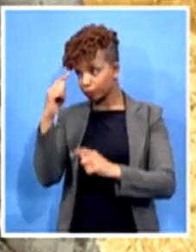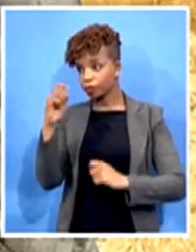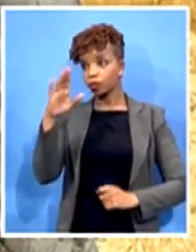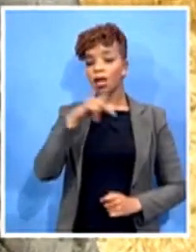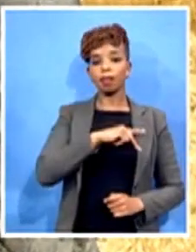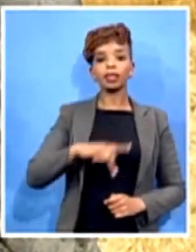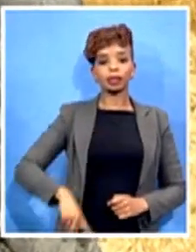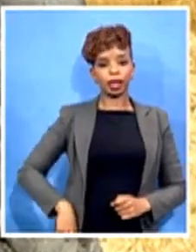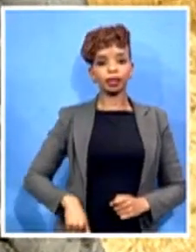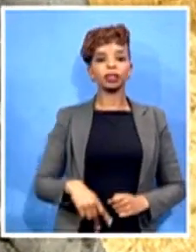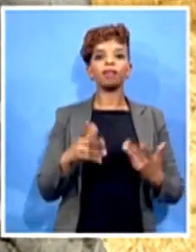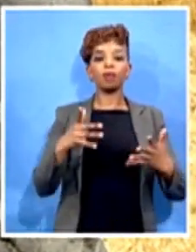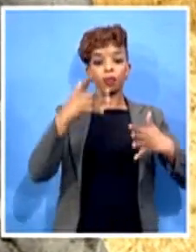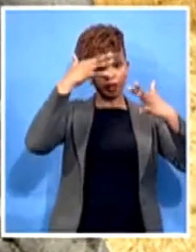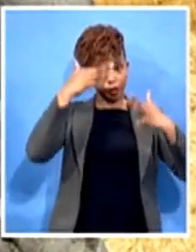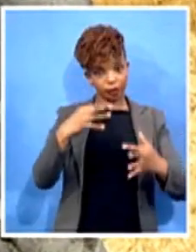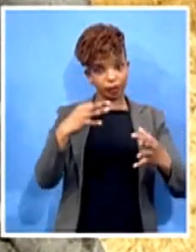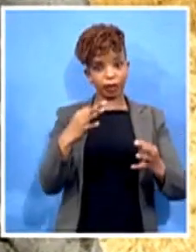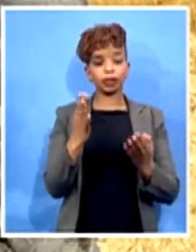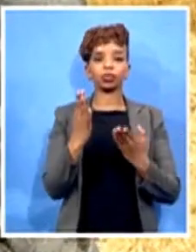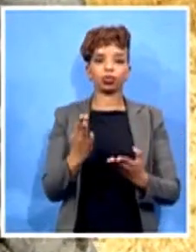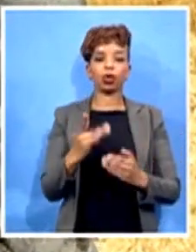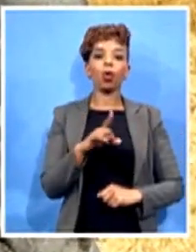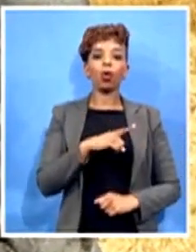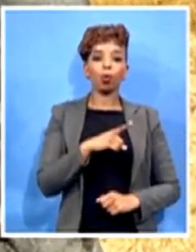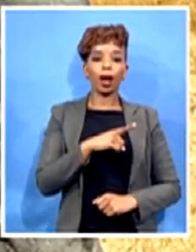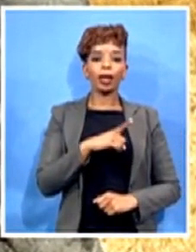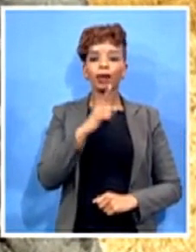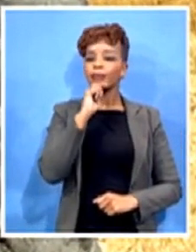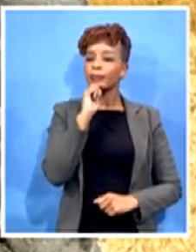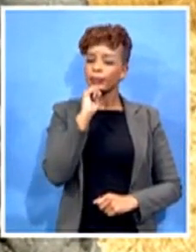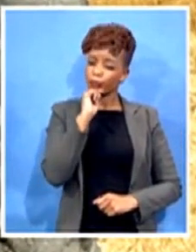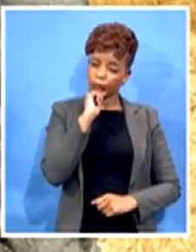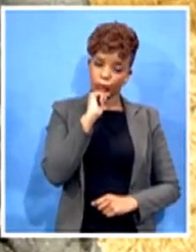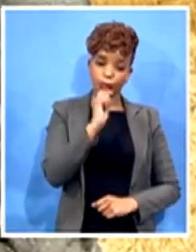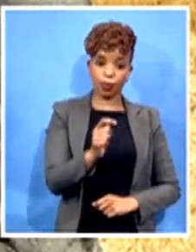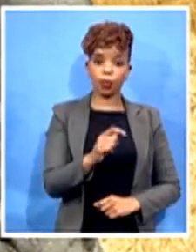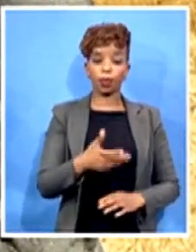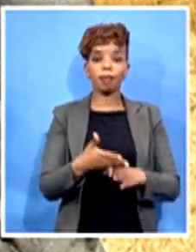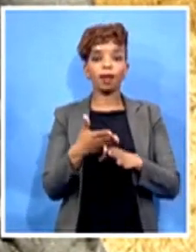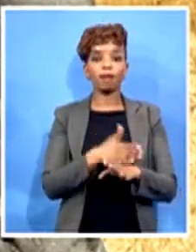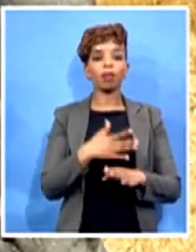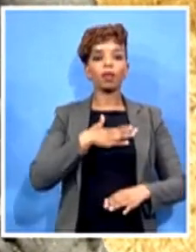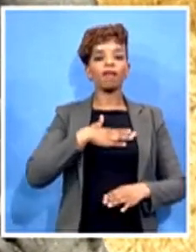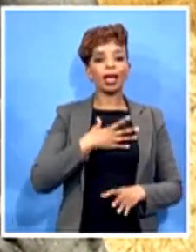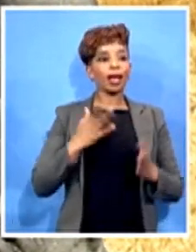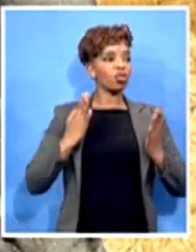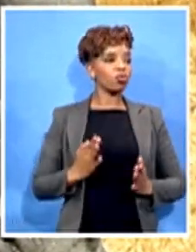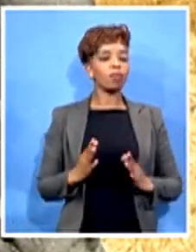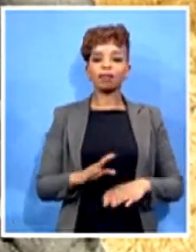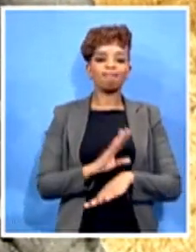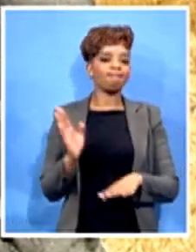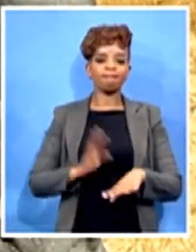we were really dehumanized, if you can put it that way. So now, after he